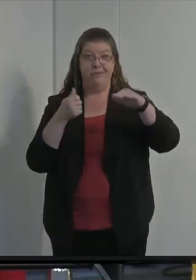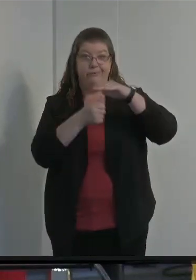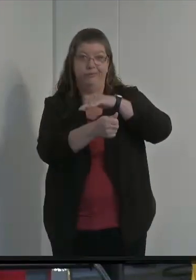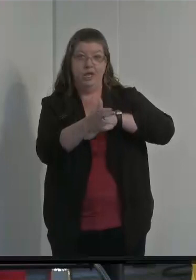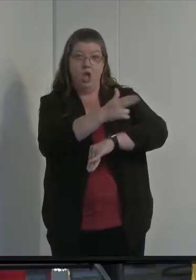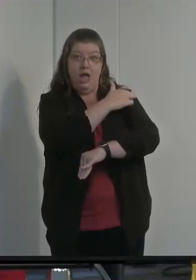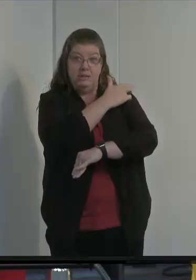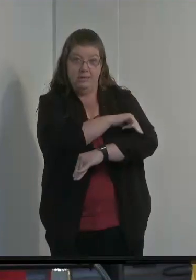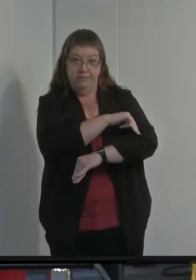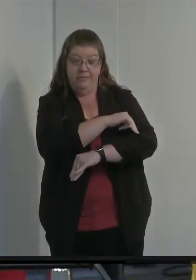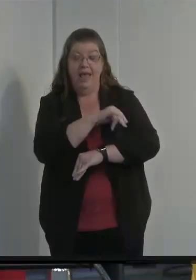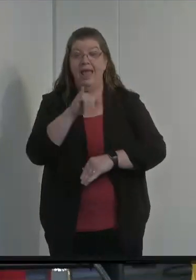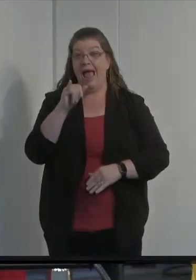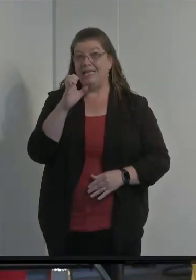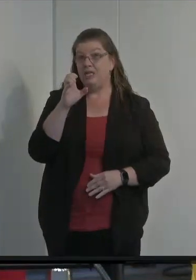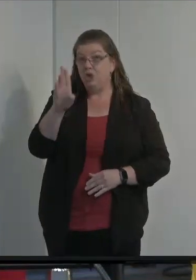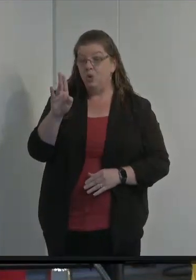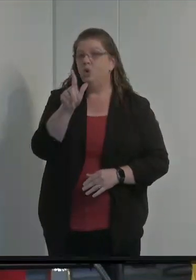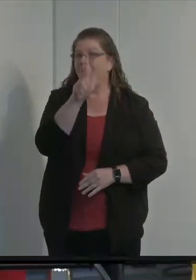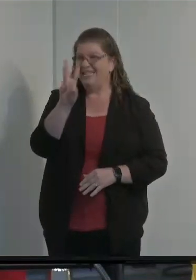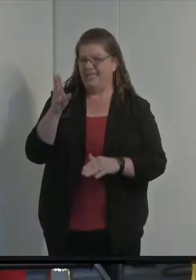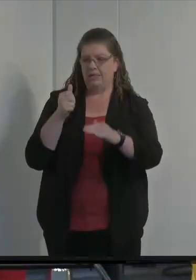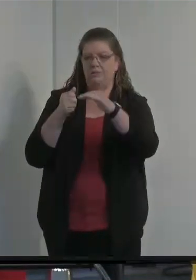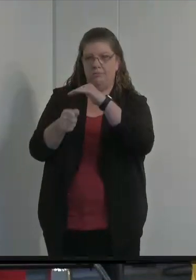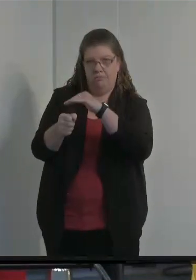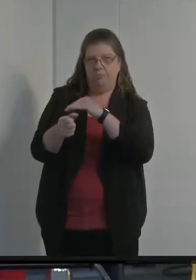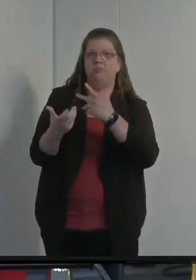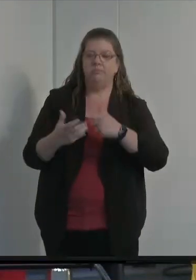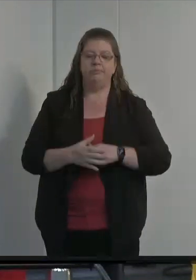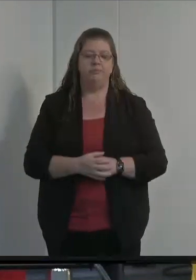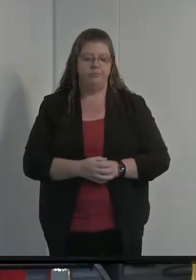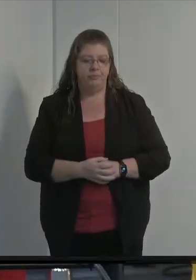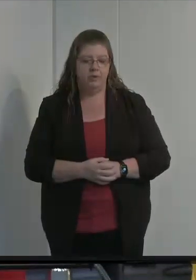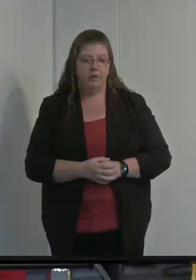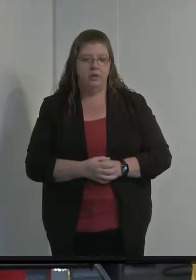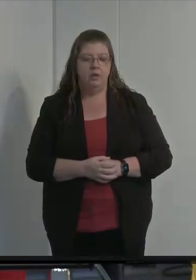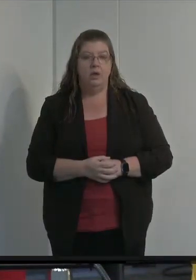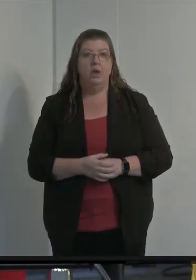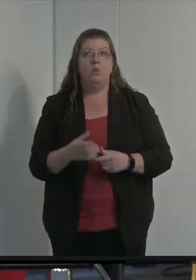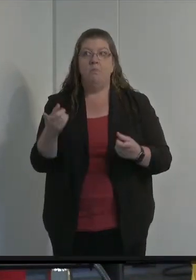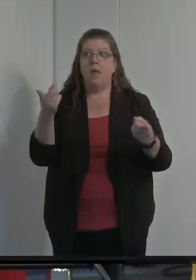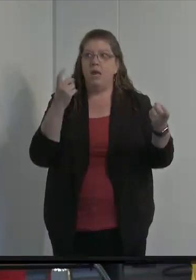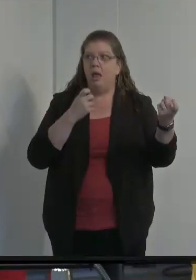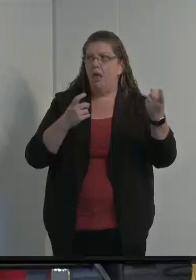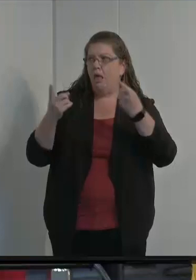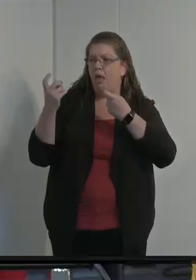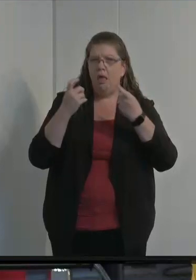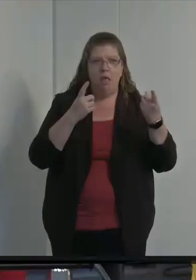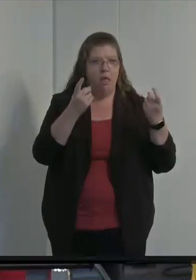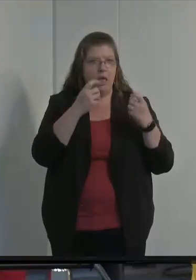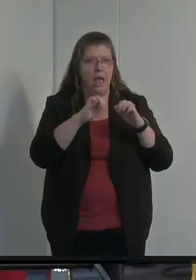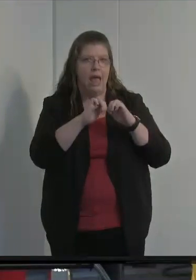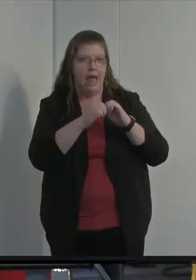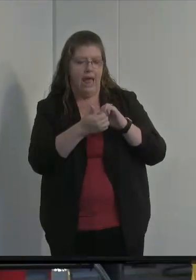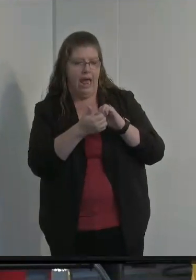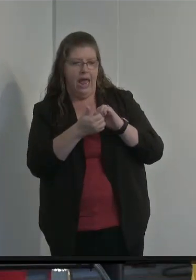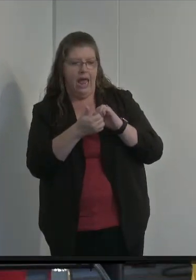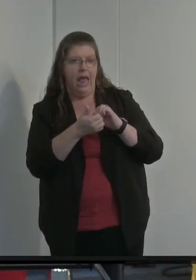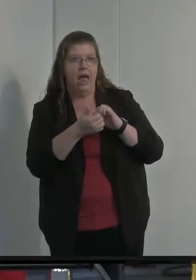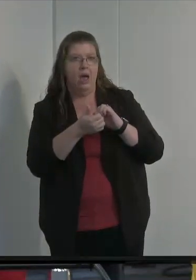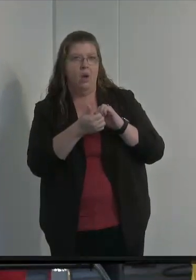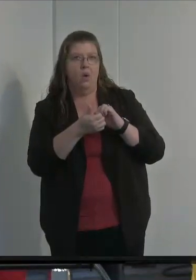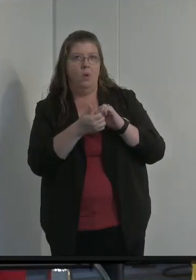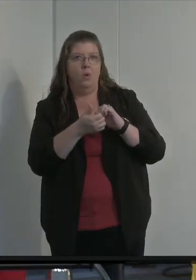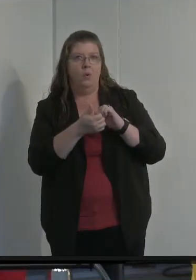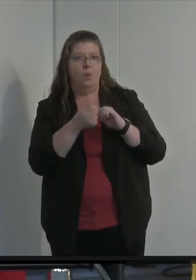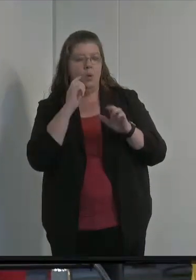with 26 in the intensive care unit. We've received many questions about how we qualify a